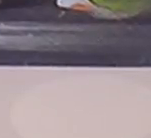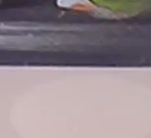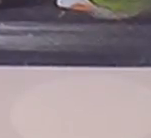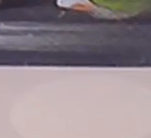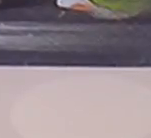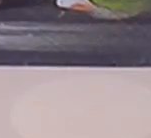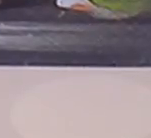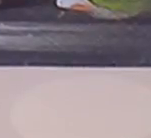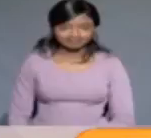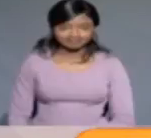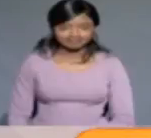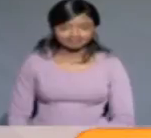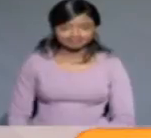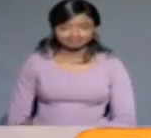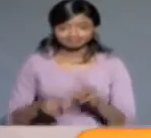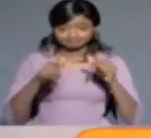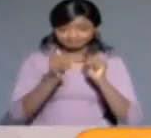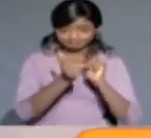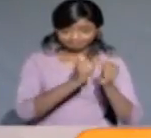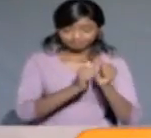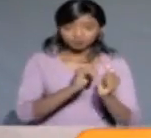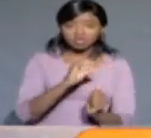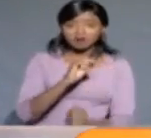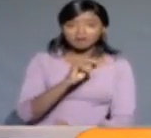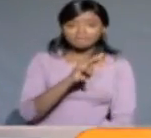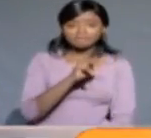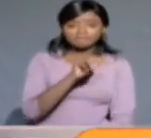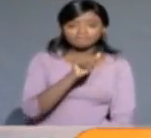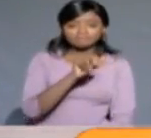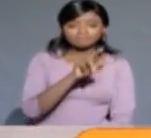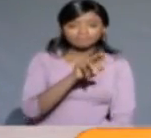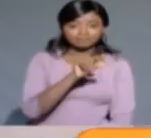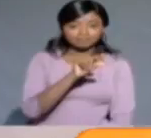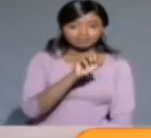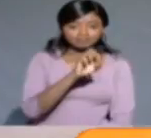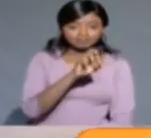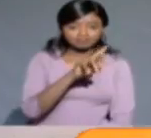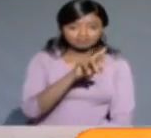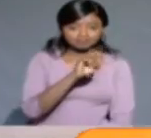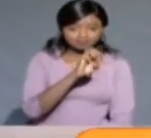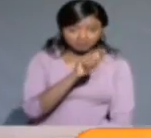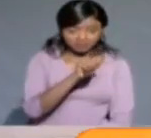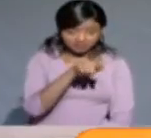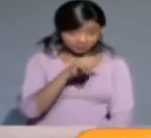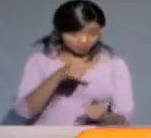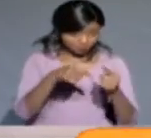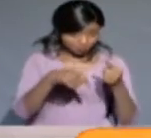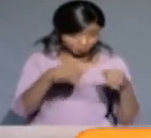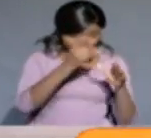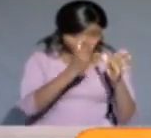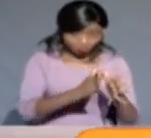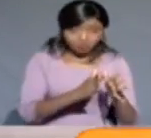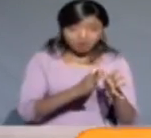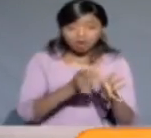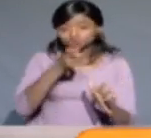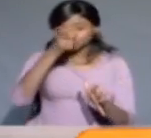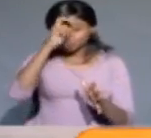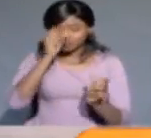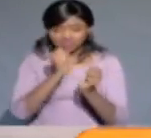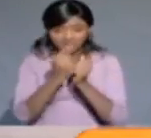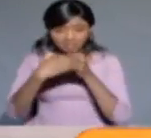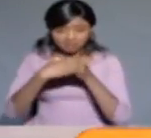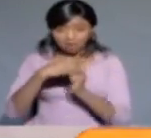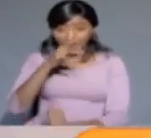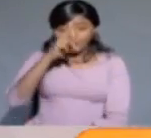In tonight's sports news, Margret Chelimo from Eastern Region is the new 10,000 meters champion at the 2019 National